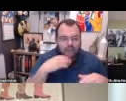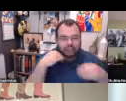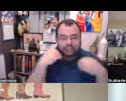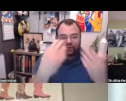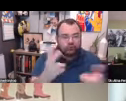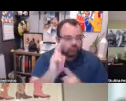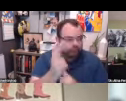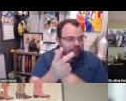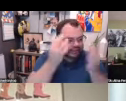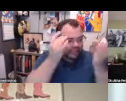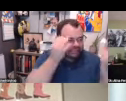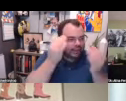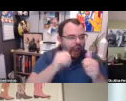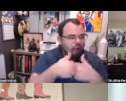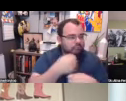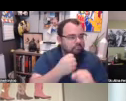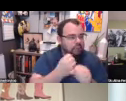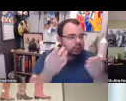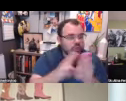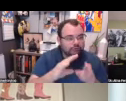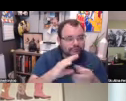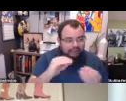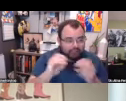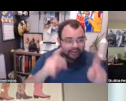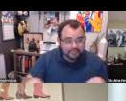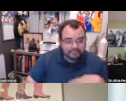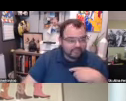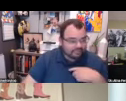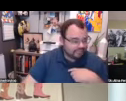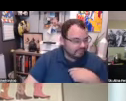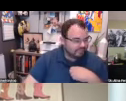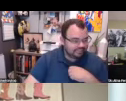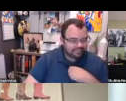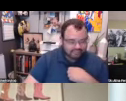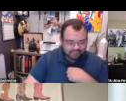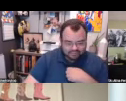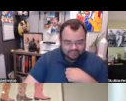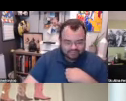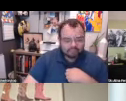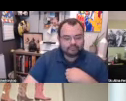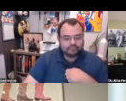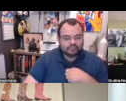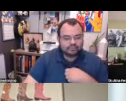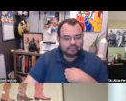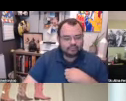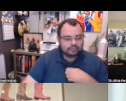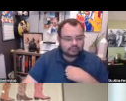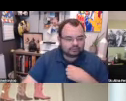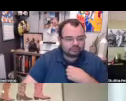be. So I'll give you 3 minutes to make your closing statements, okay?